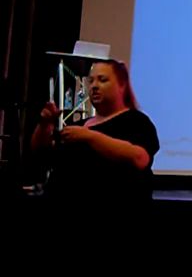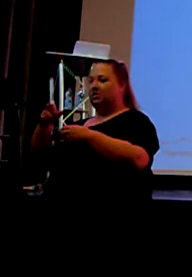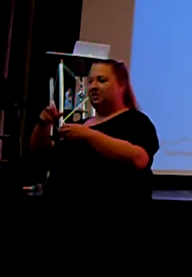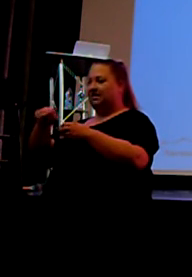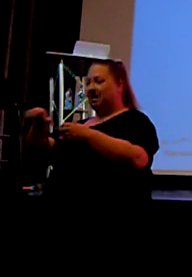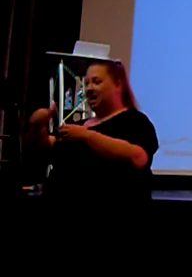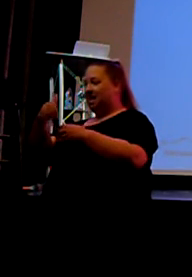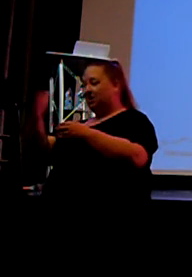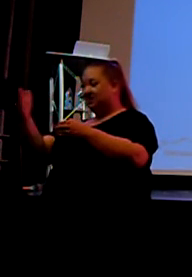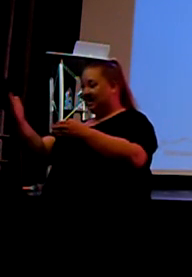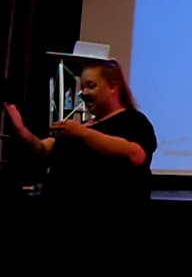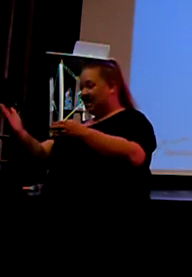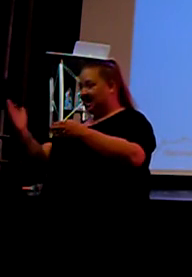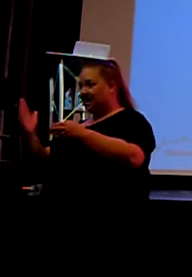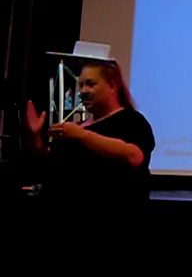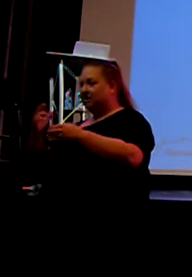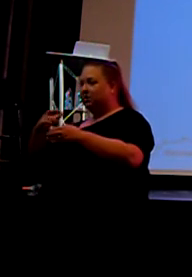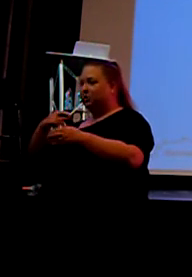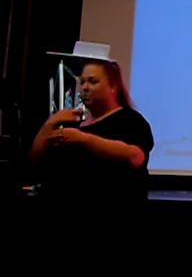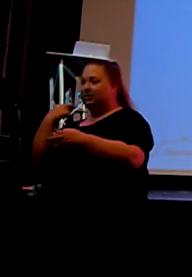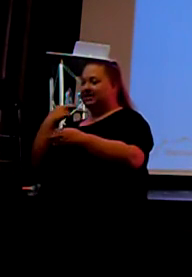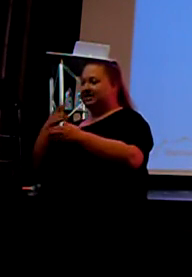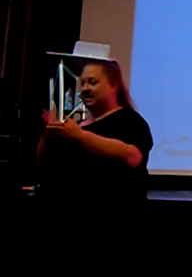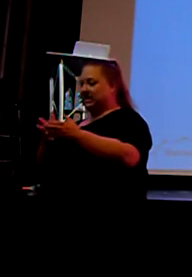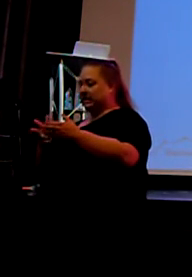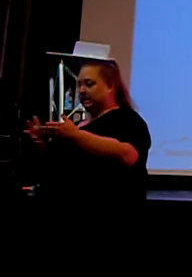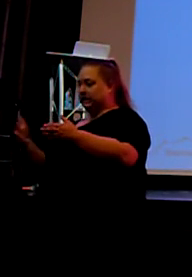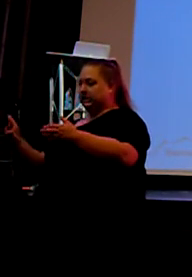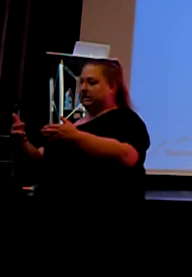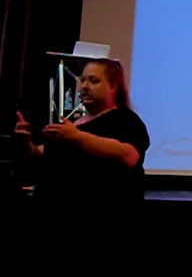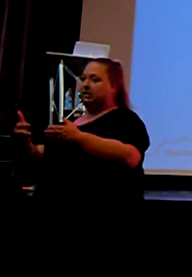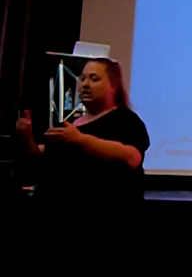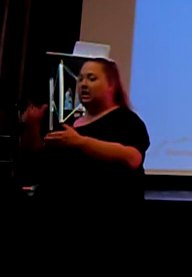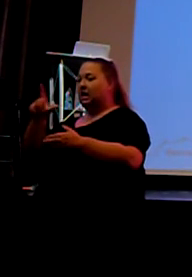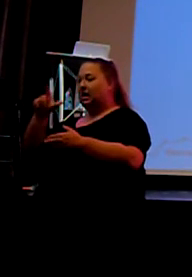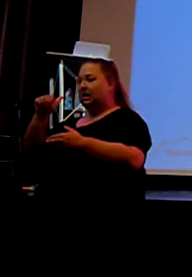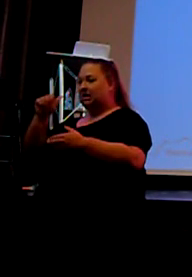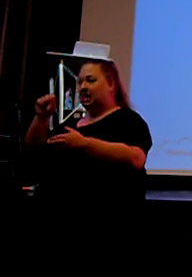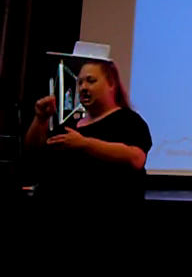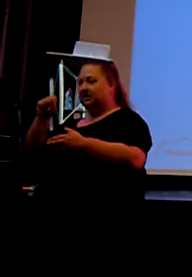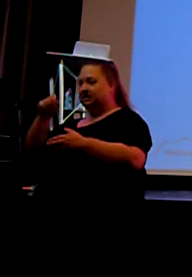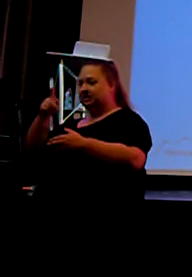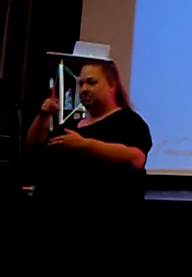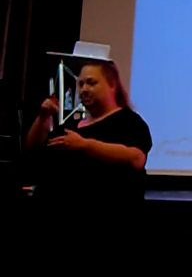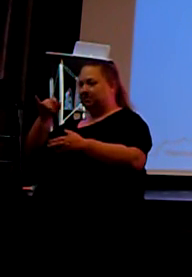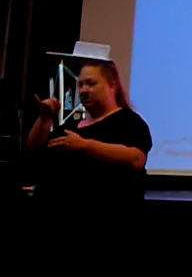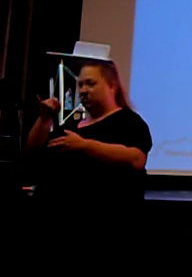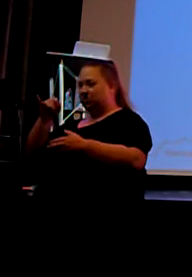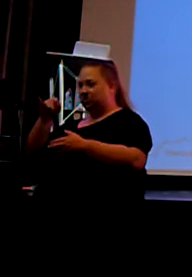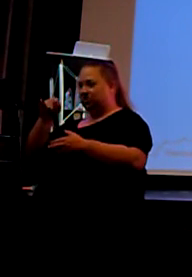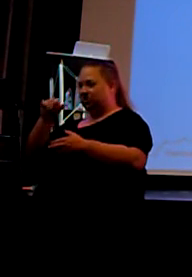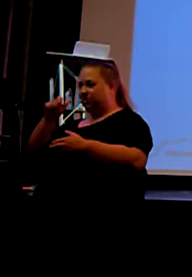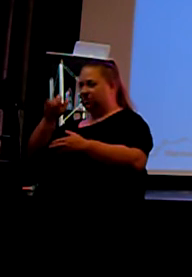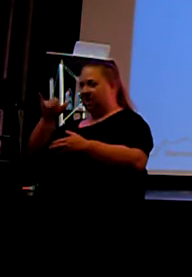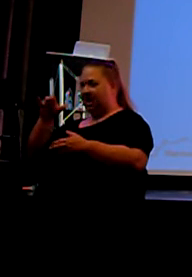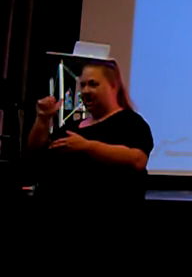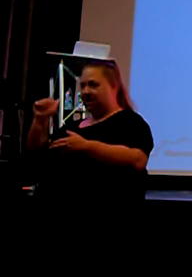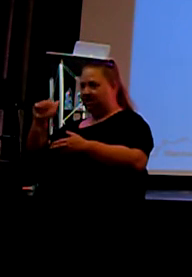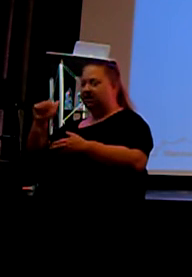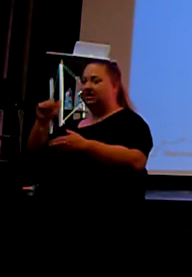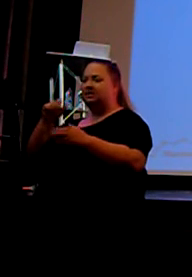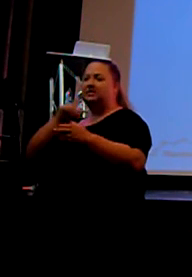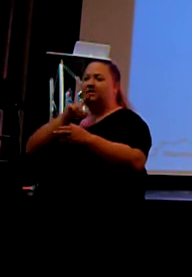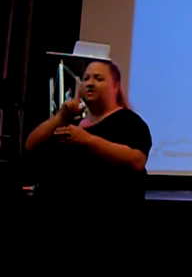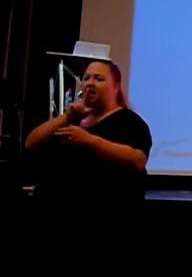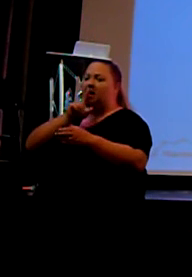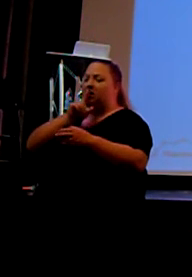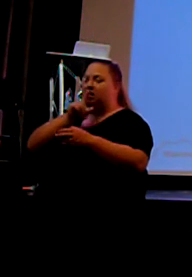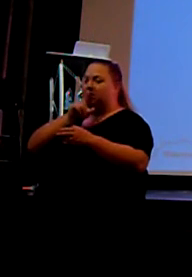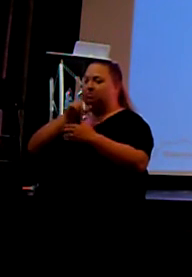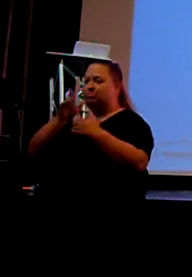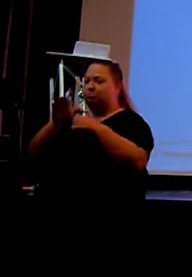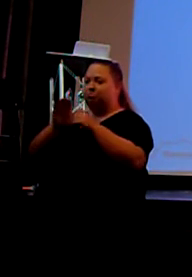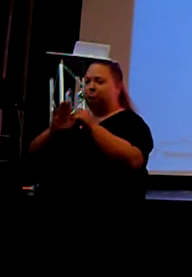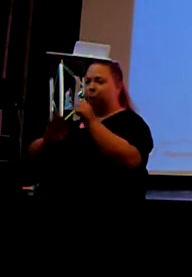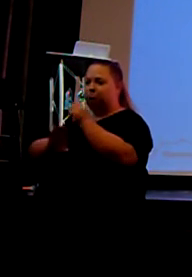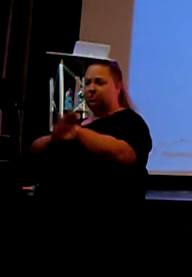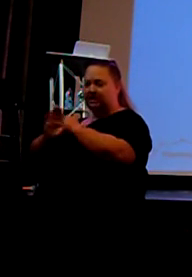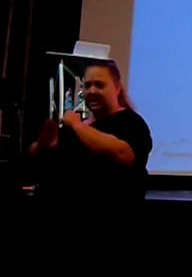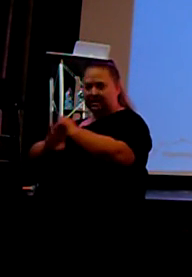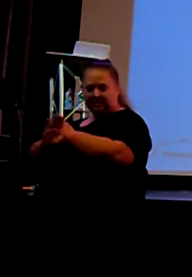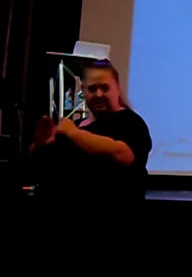come too close. But the good thing with La Spezia is that there's very seldom any wind. It's very protected. And that's what Napoleon saw when